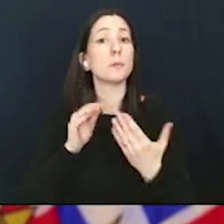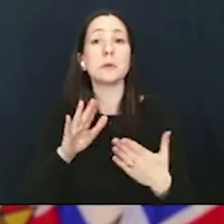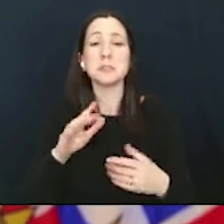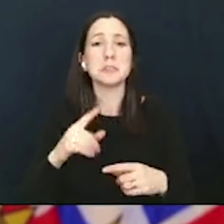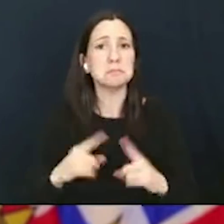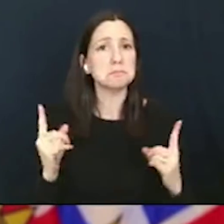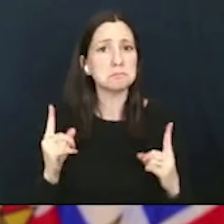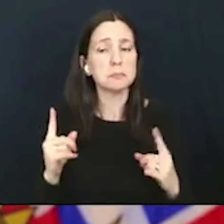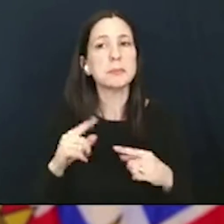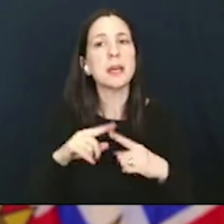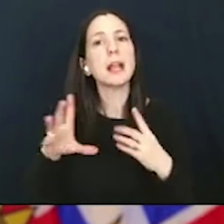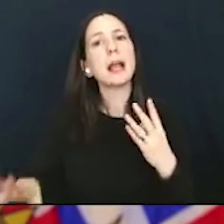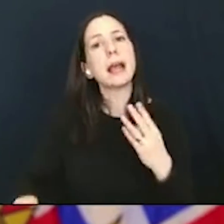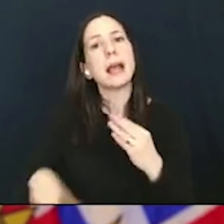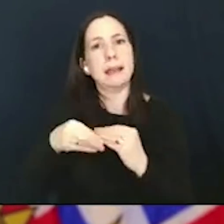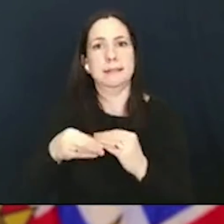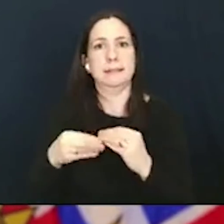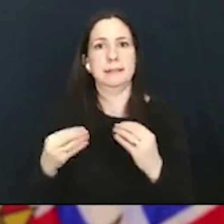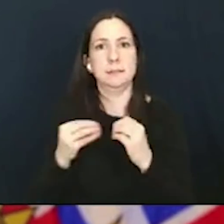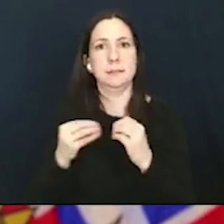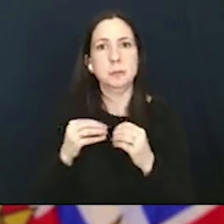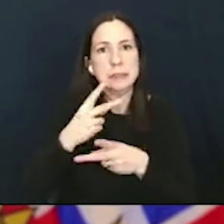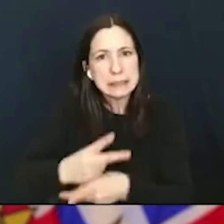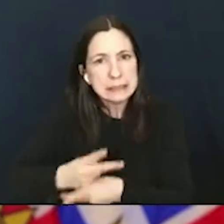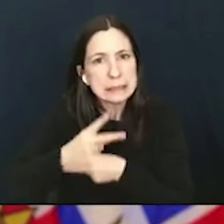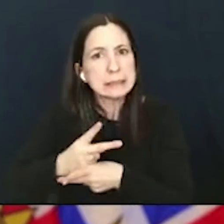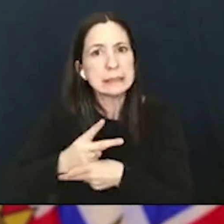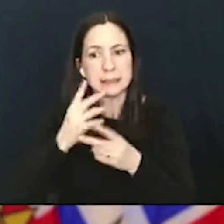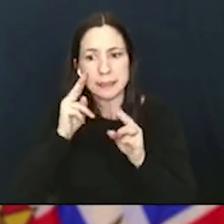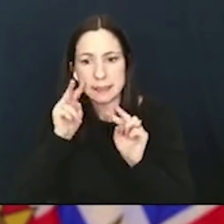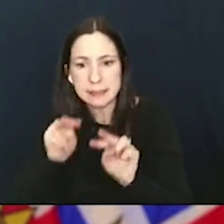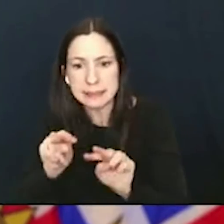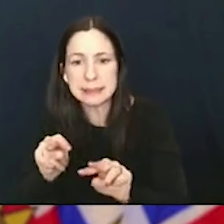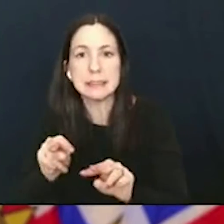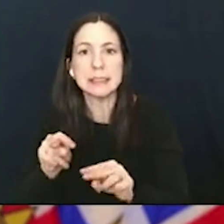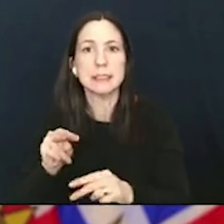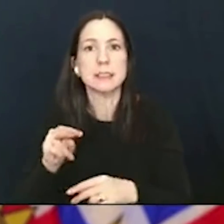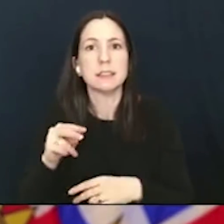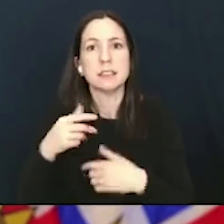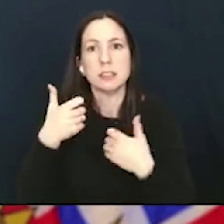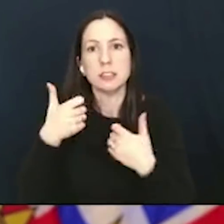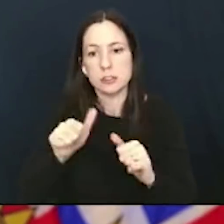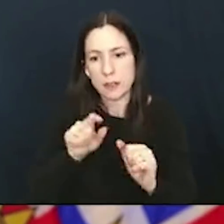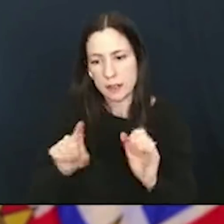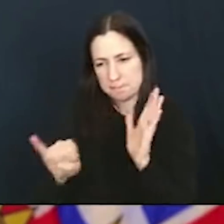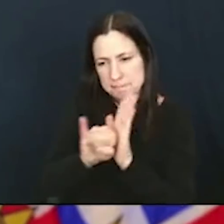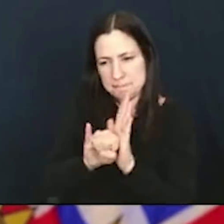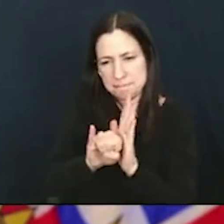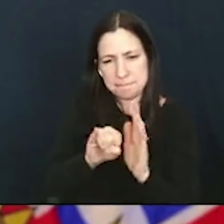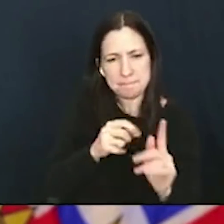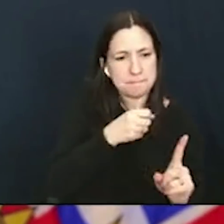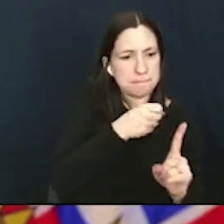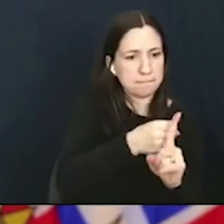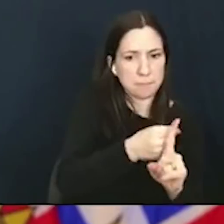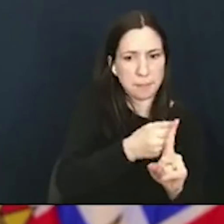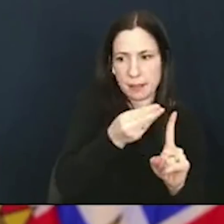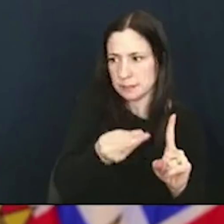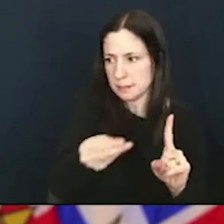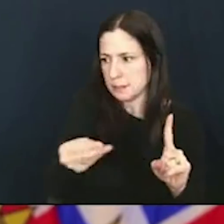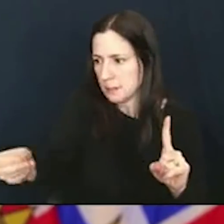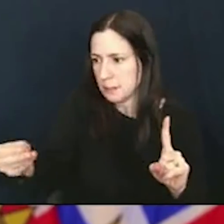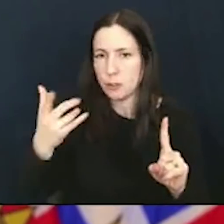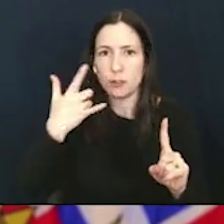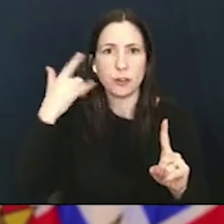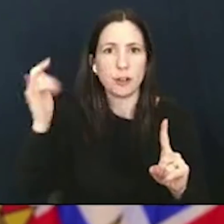doing paying attention so that we better understand the impact that these are having in our communities around